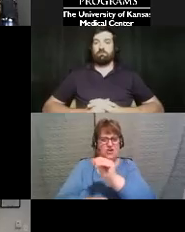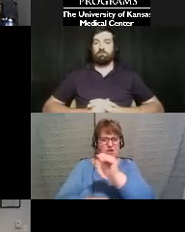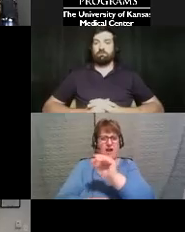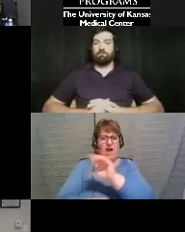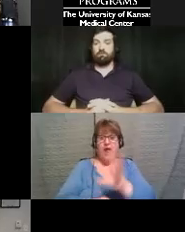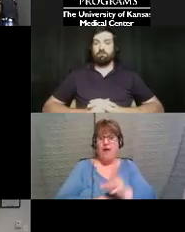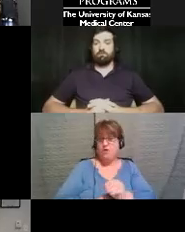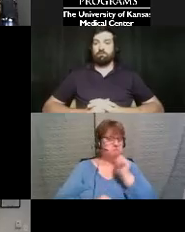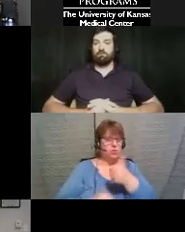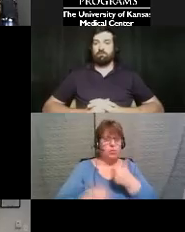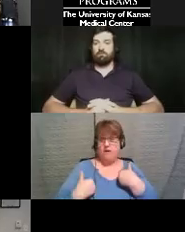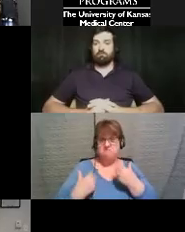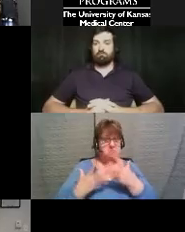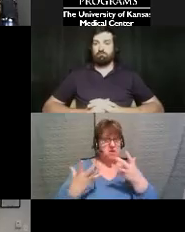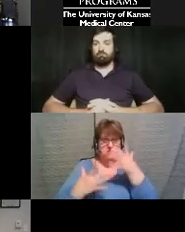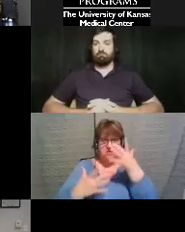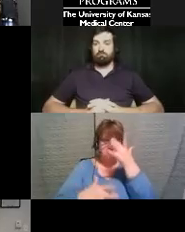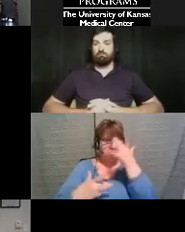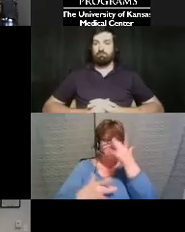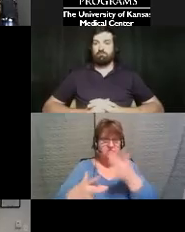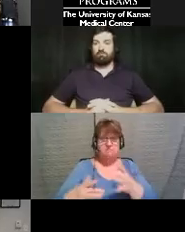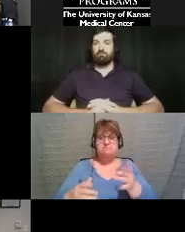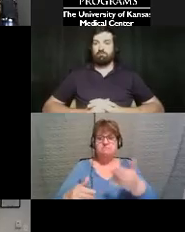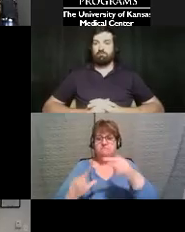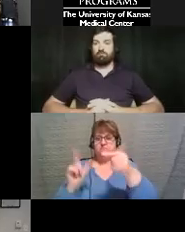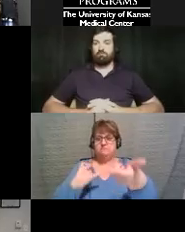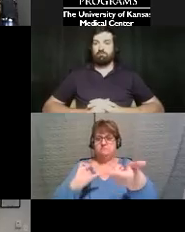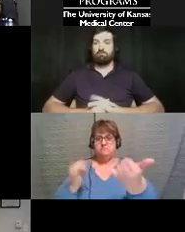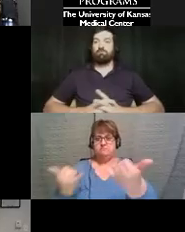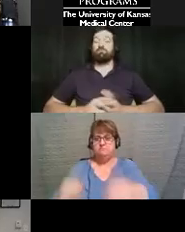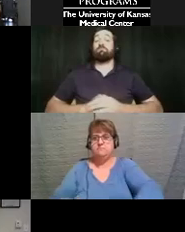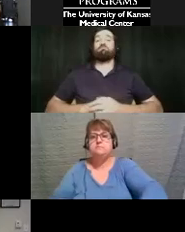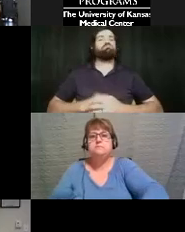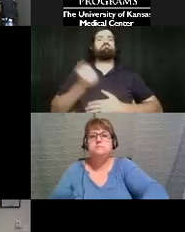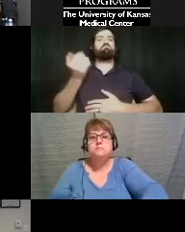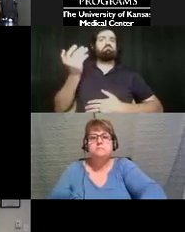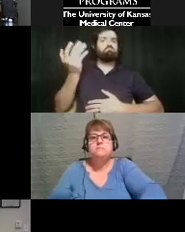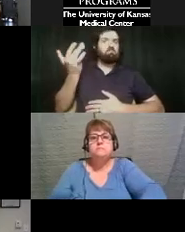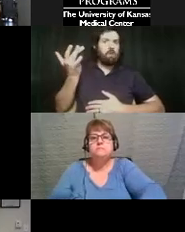there doesn't seem to be much infection. Now, why is that?